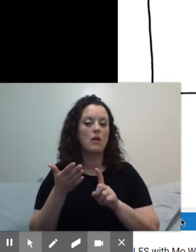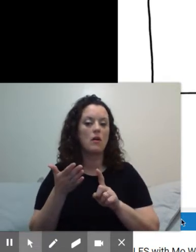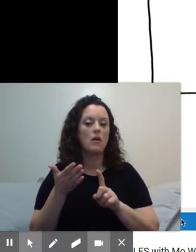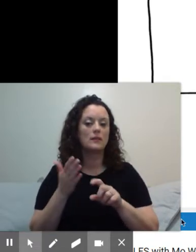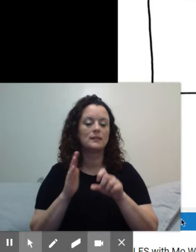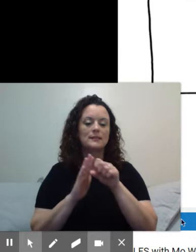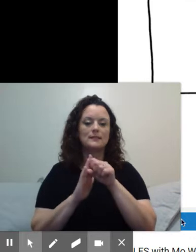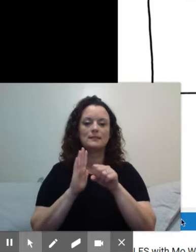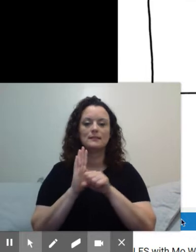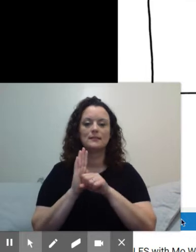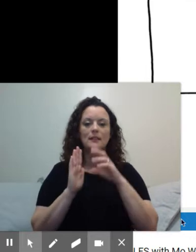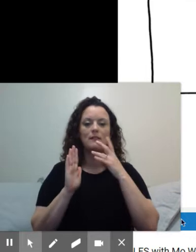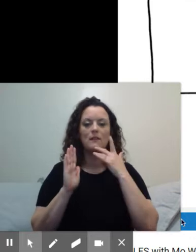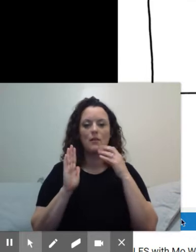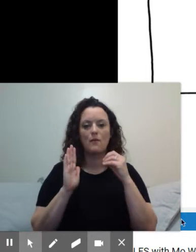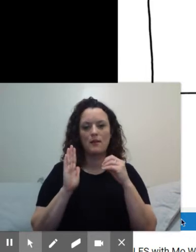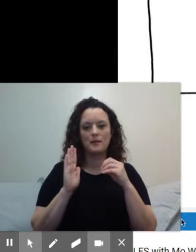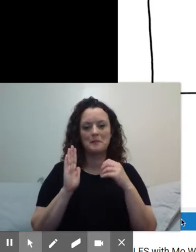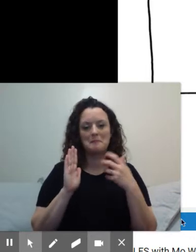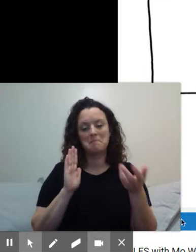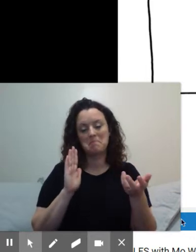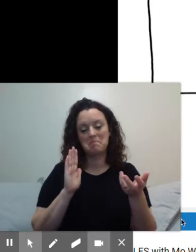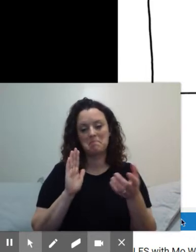state of Colorado.